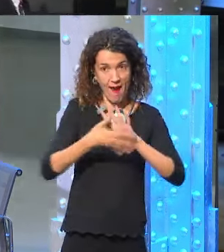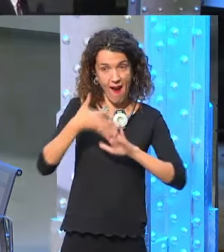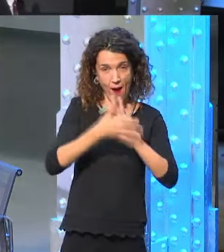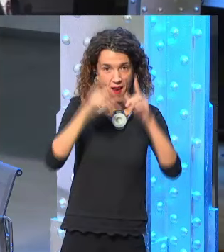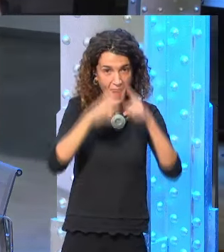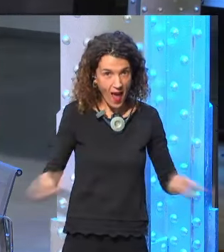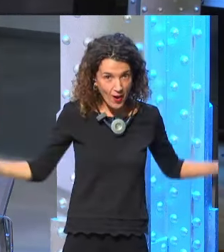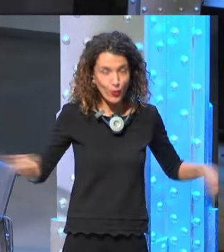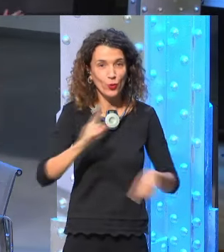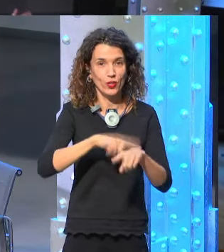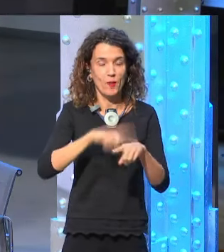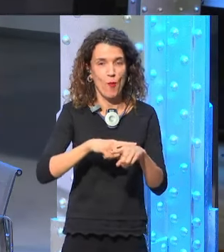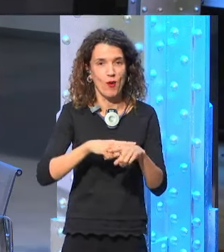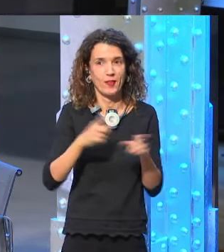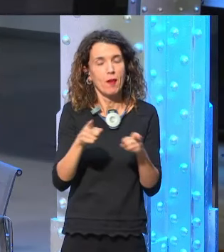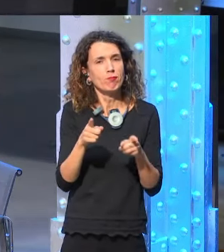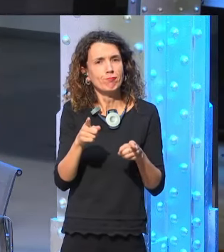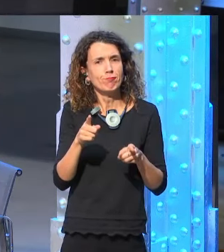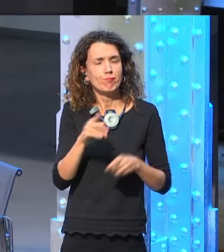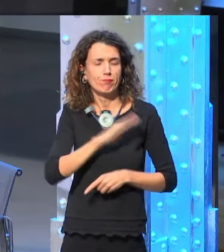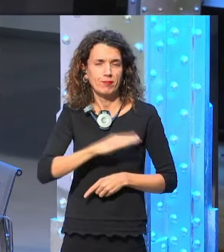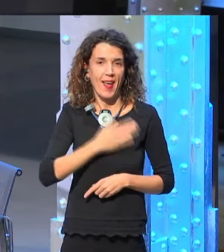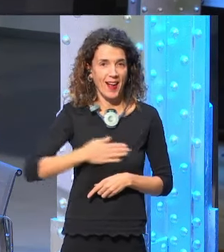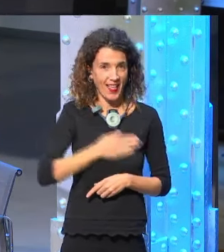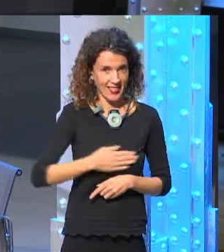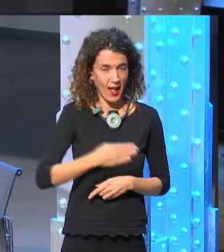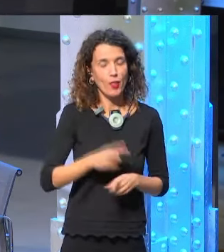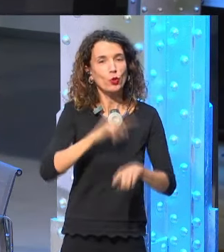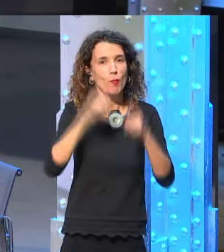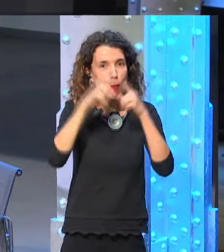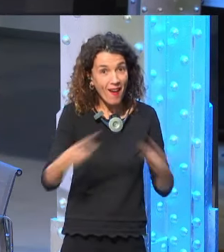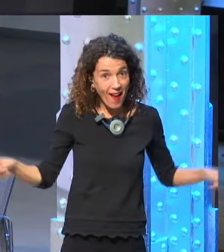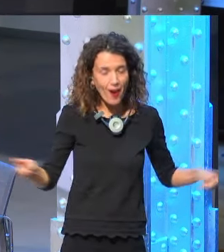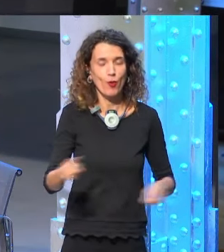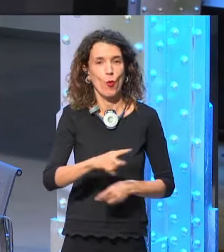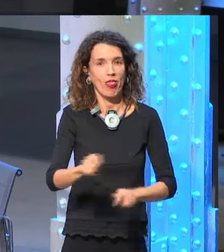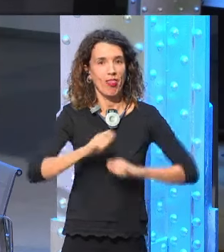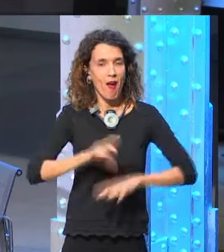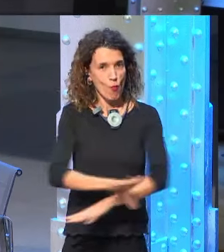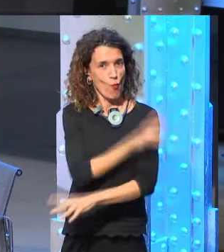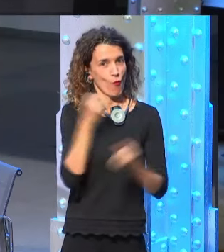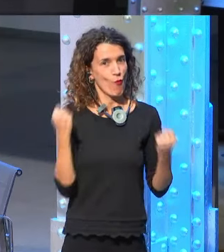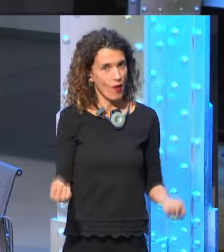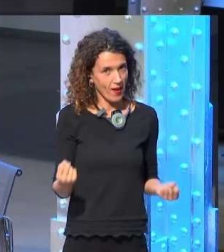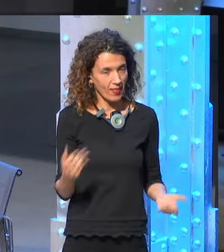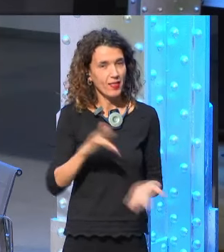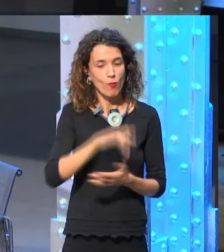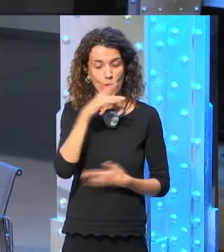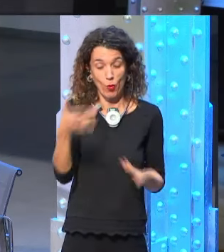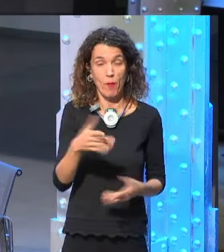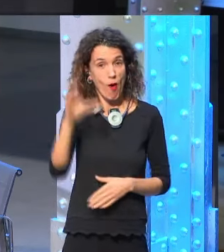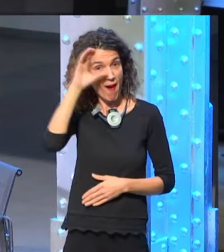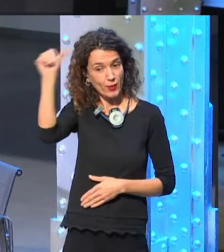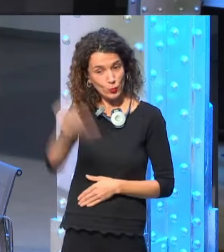presentation, and now you're going to speak even for a longer time. Very excited with the prospect of listening to Matthias